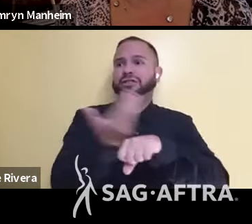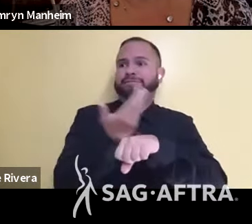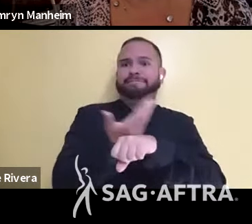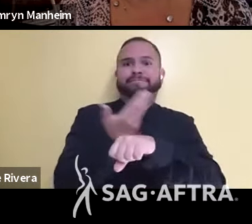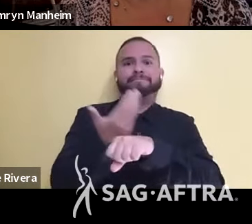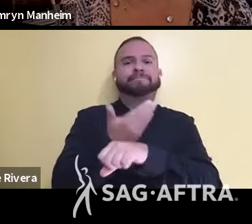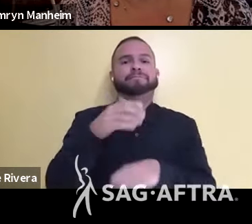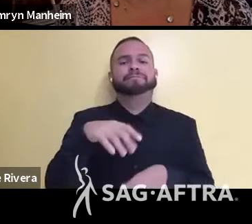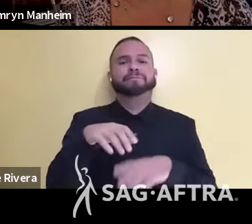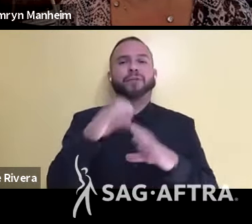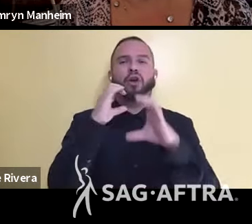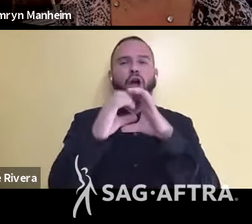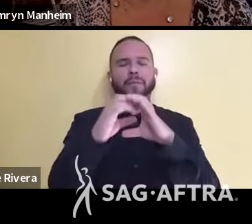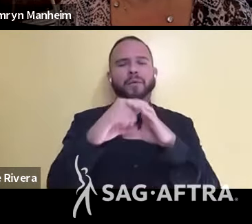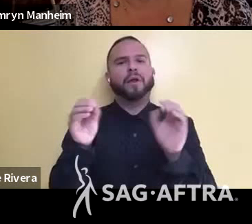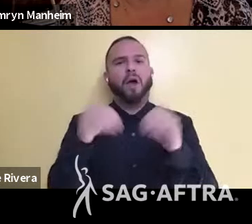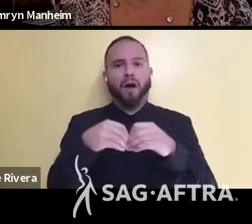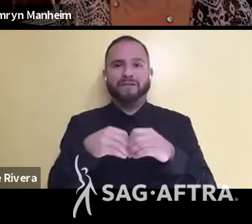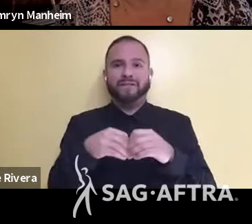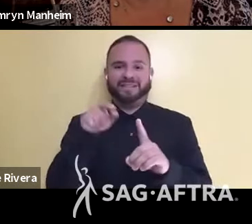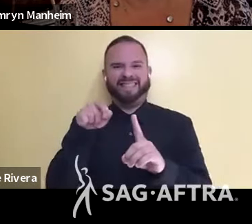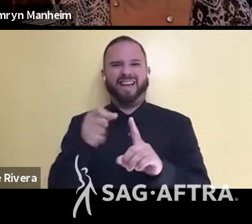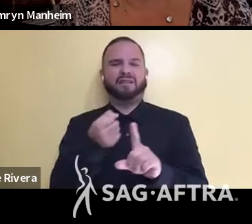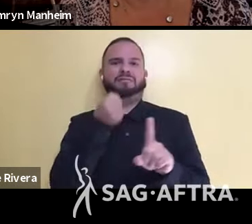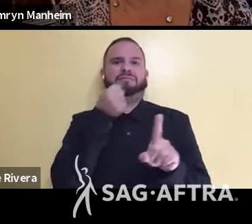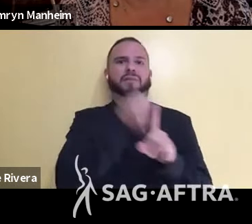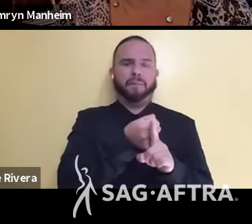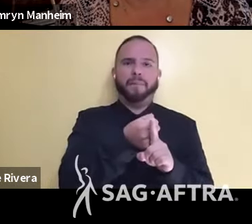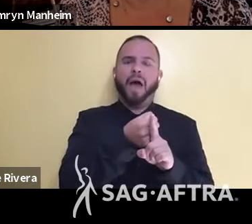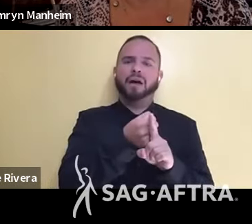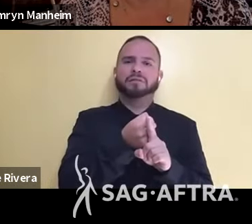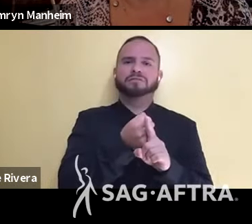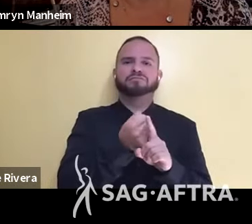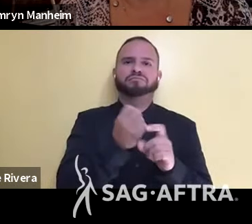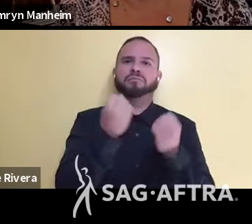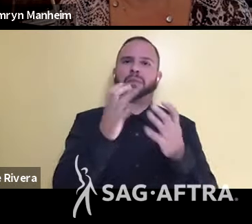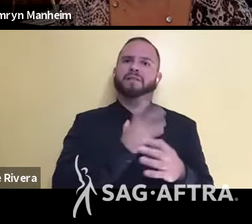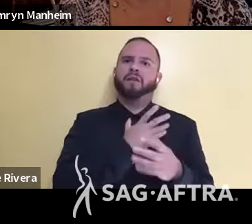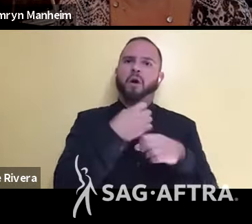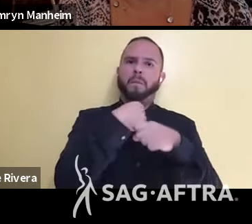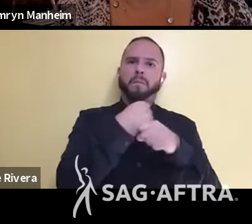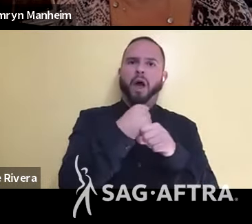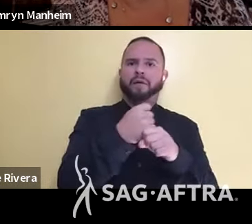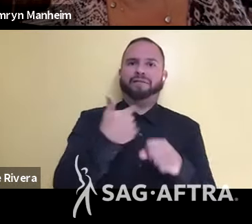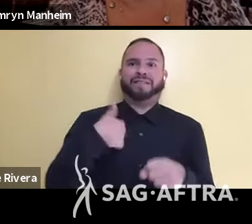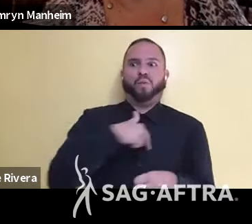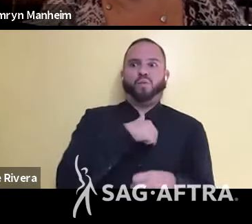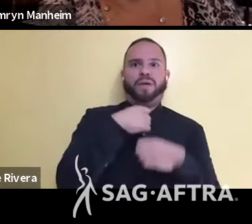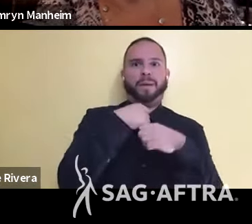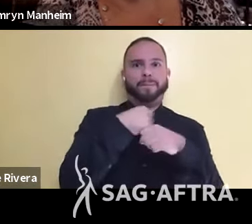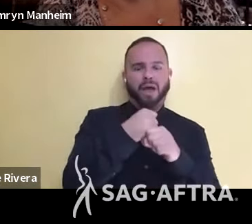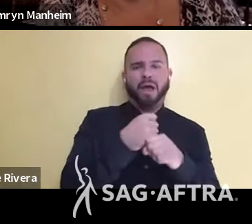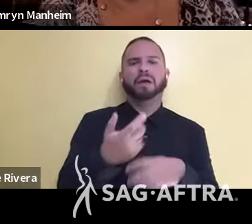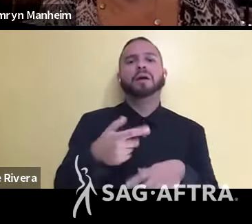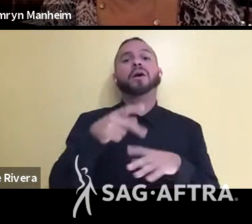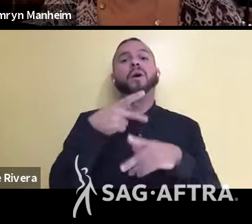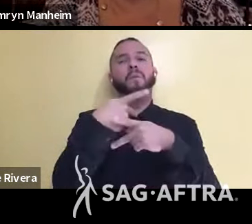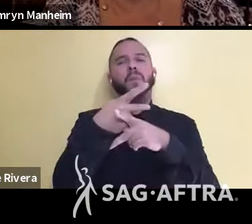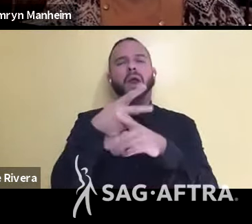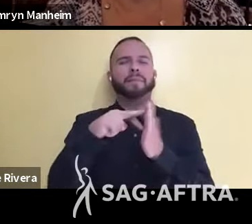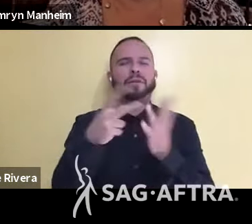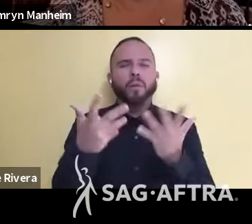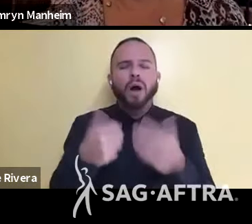Office, an effort that impacts all of the products that our members make. And when I say products, I mean products such as